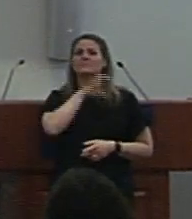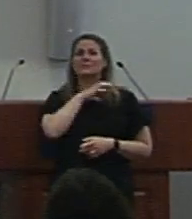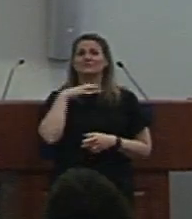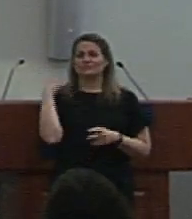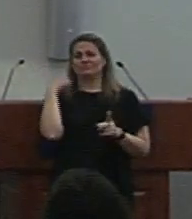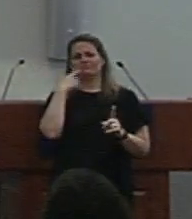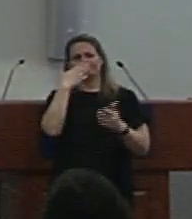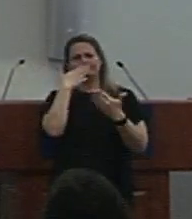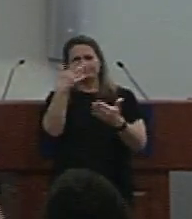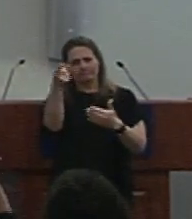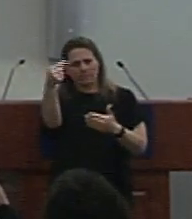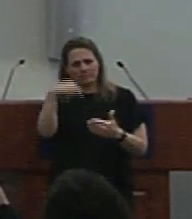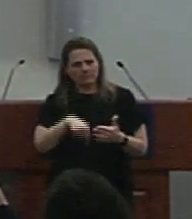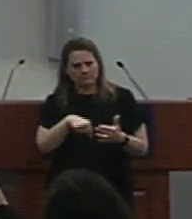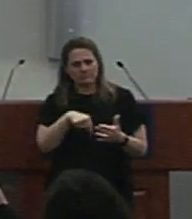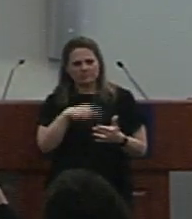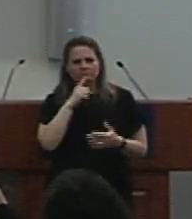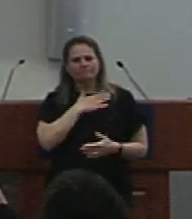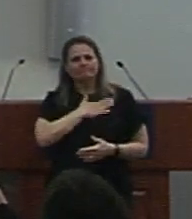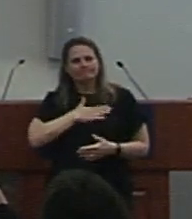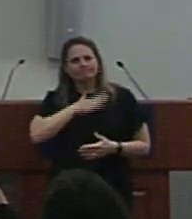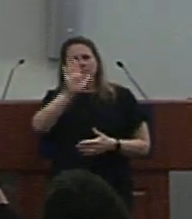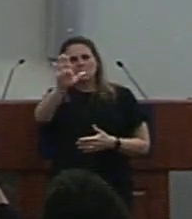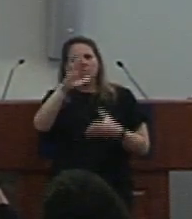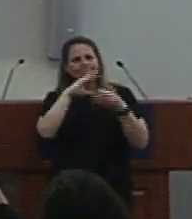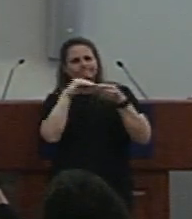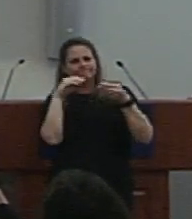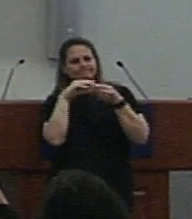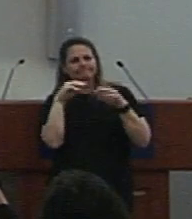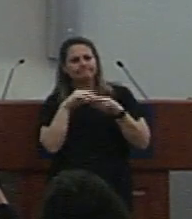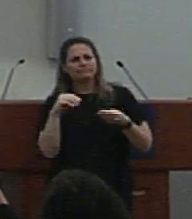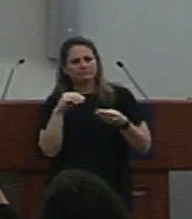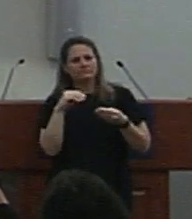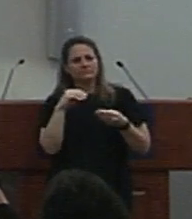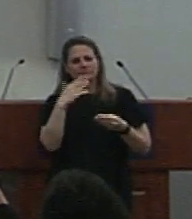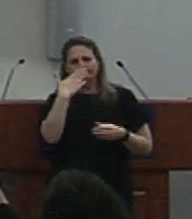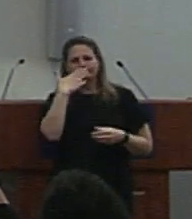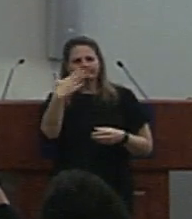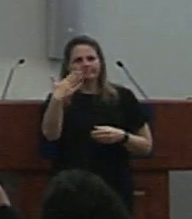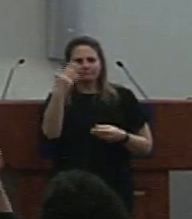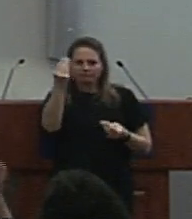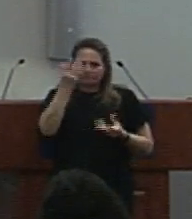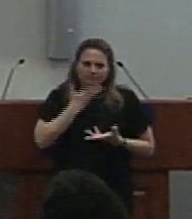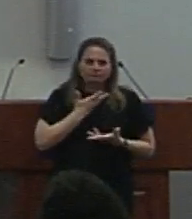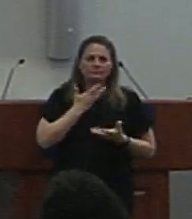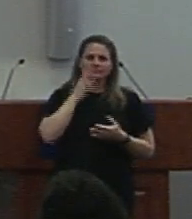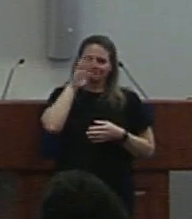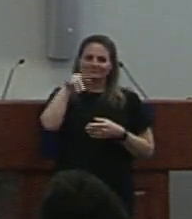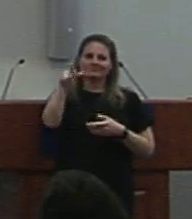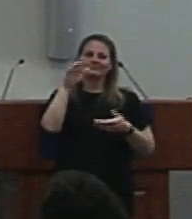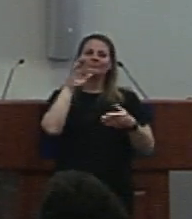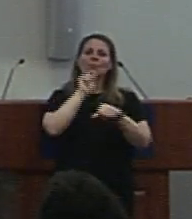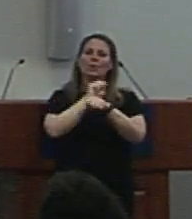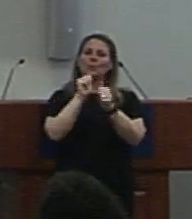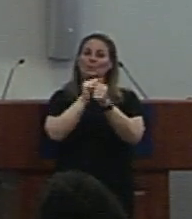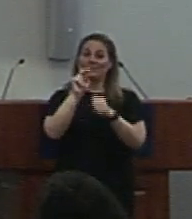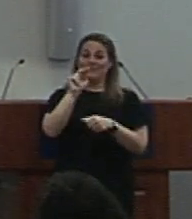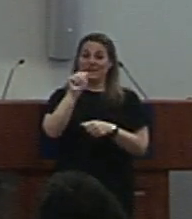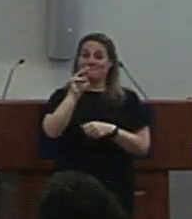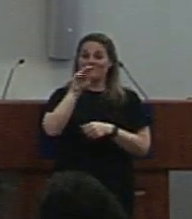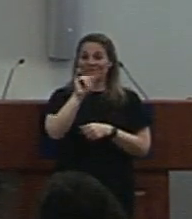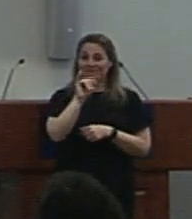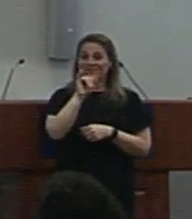community. So all kinds of issues, and that's great to know your work with NAMI. My office also partners closely